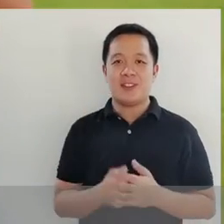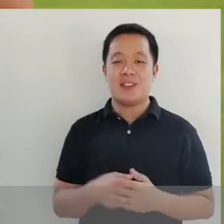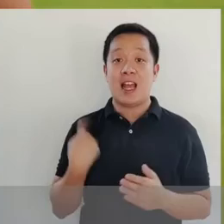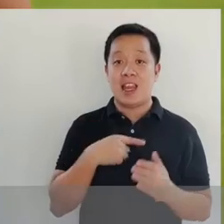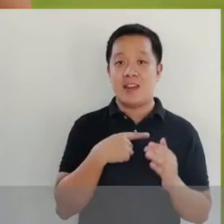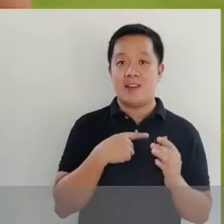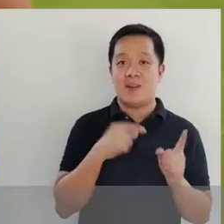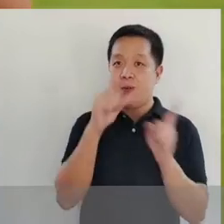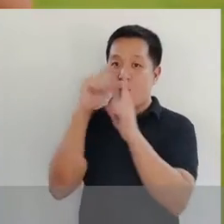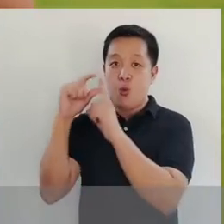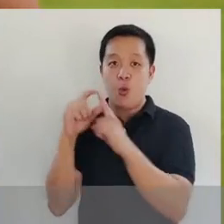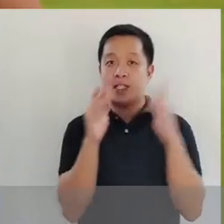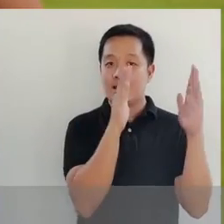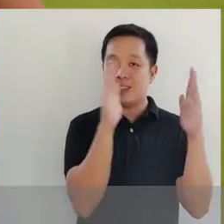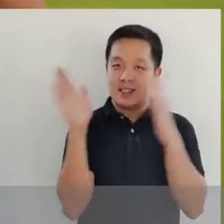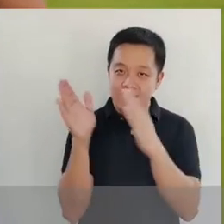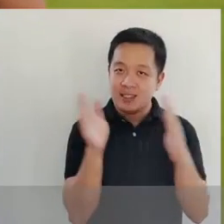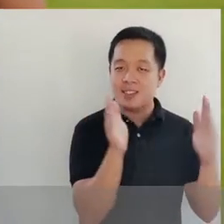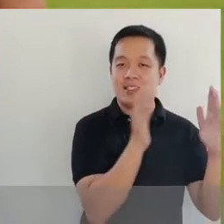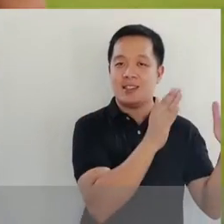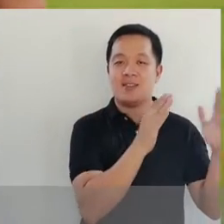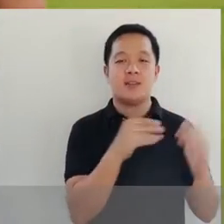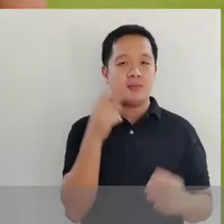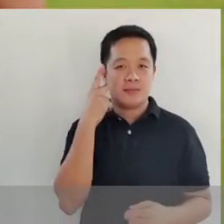Let us arrange the words and find out.